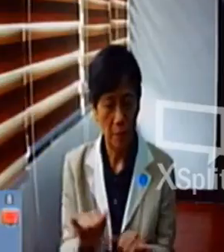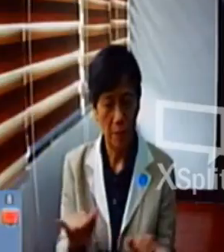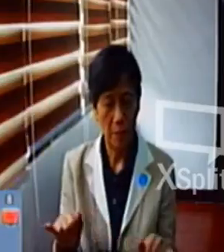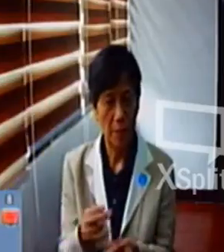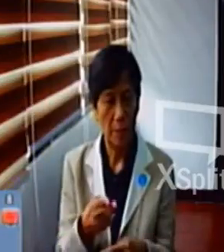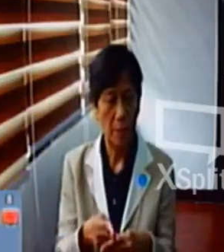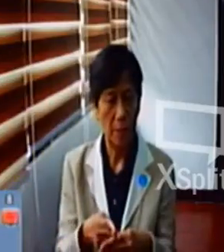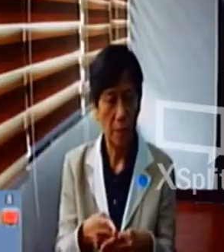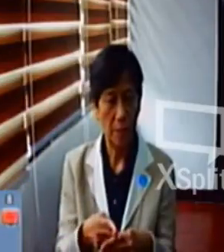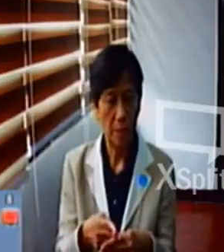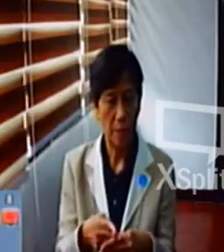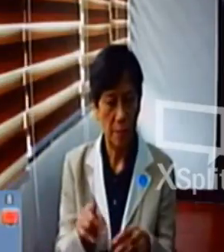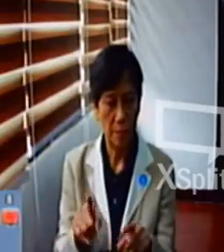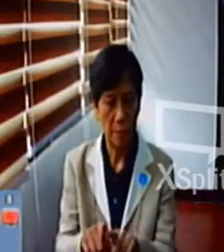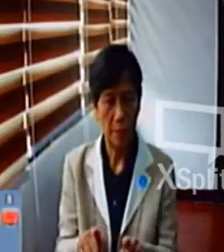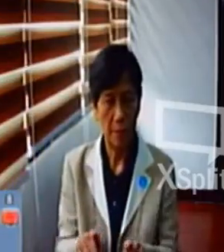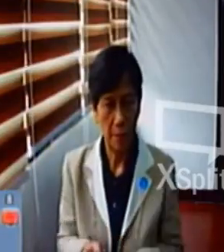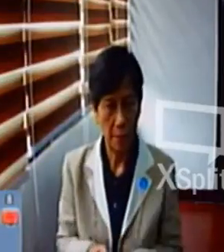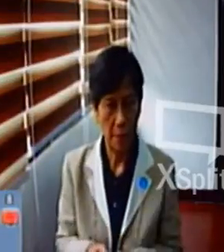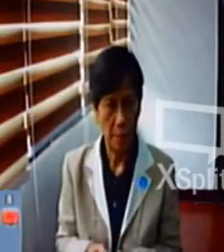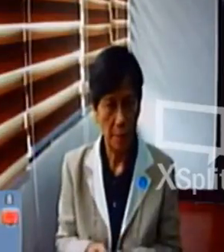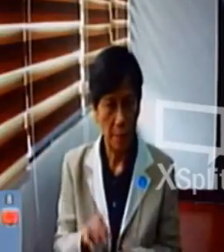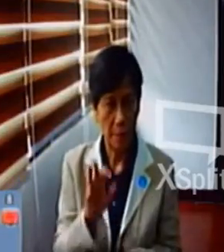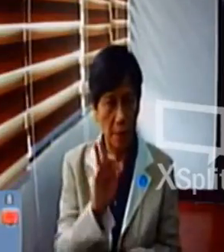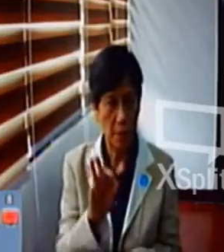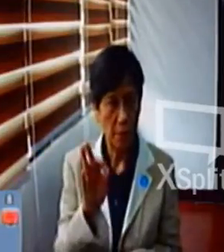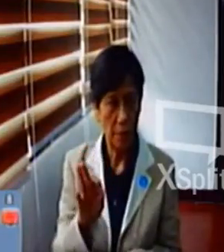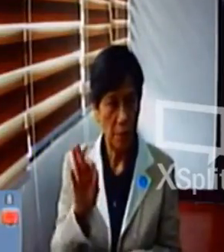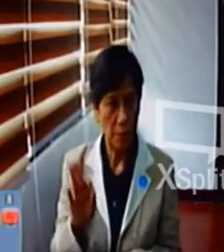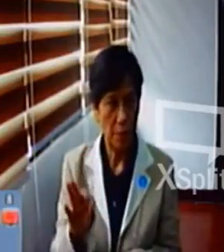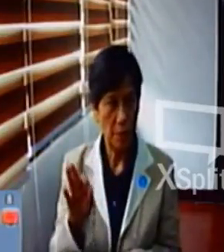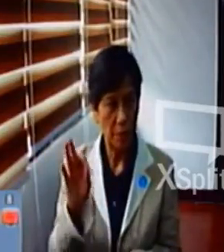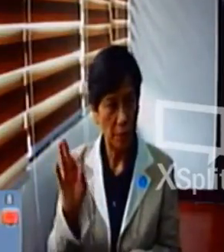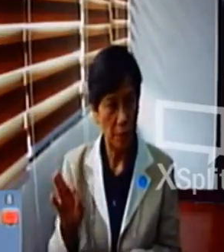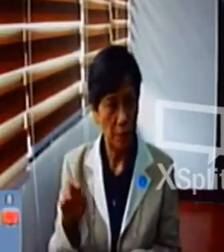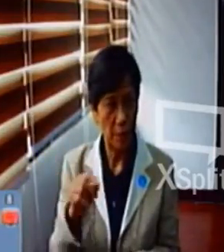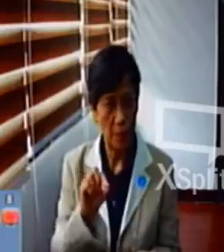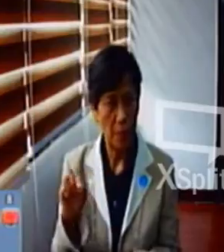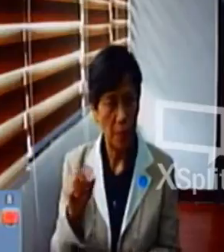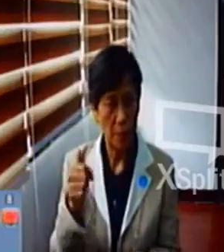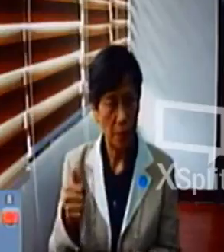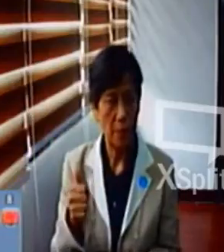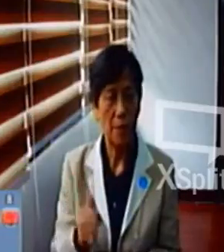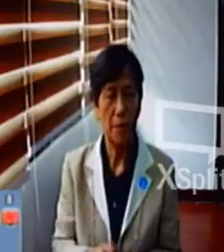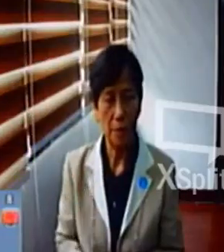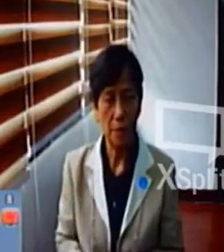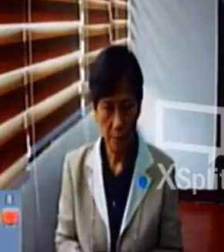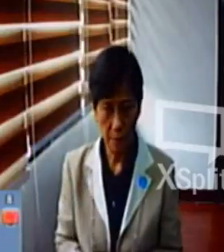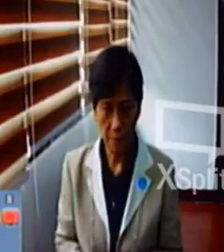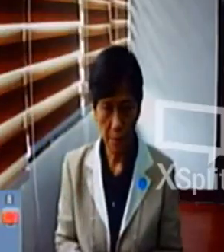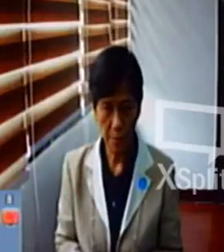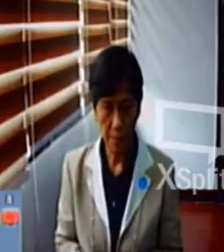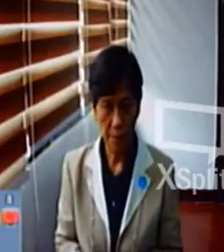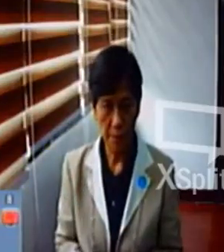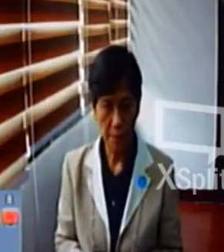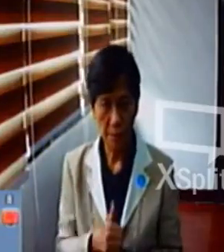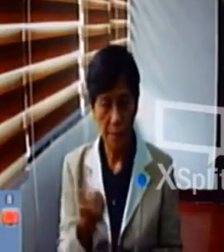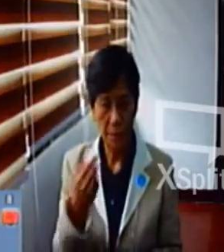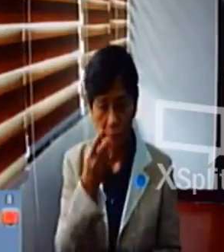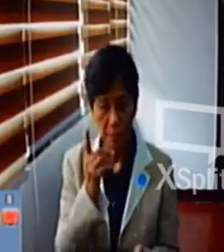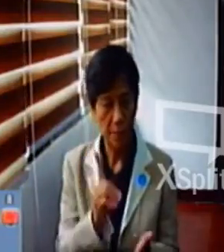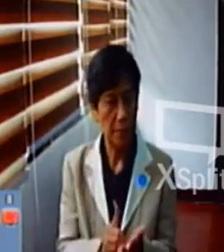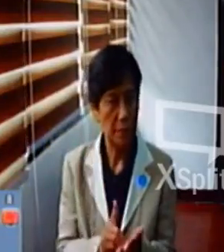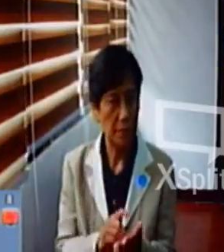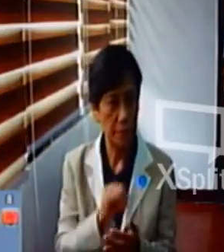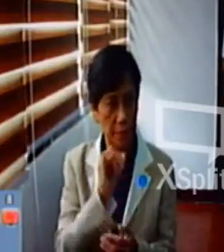name as FFFF-A. Another document is